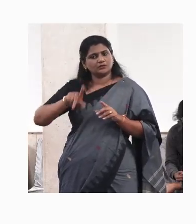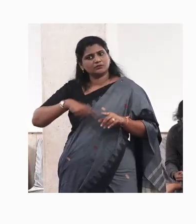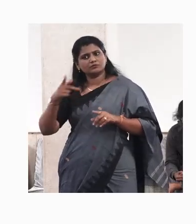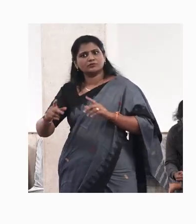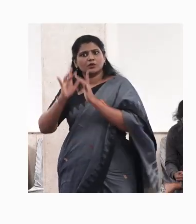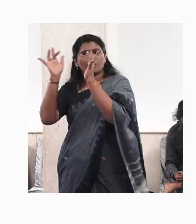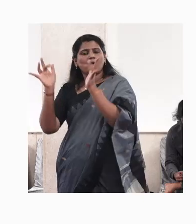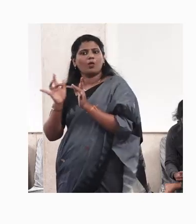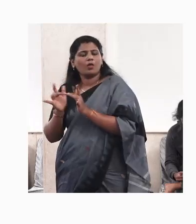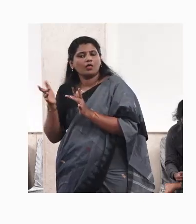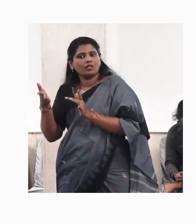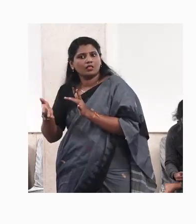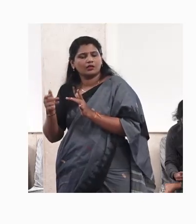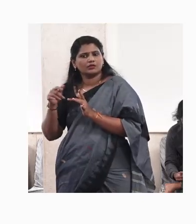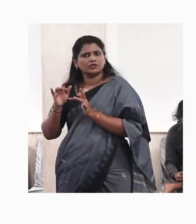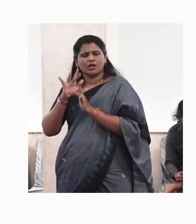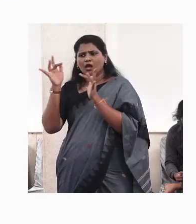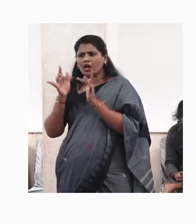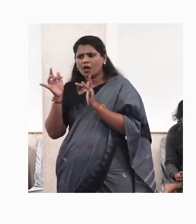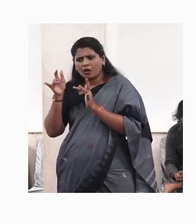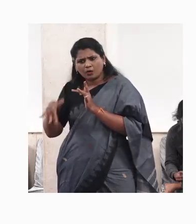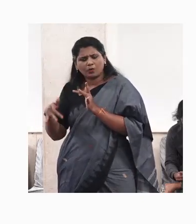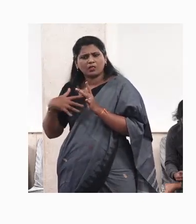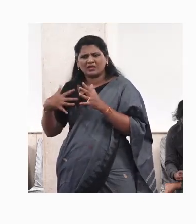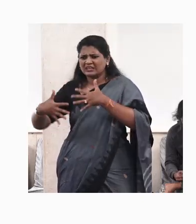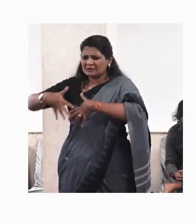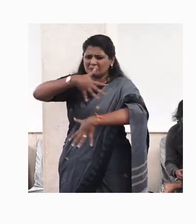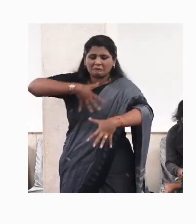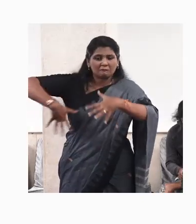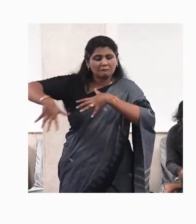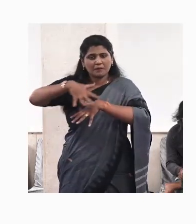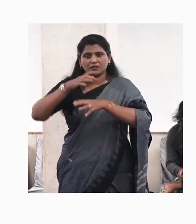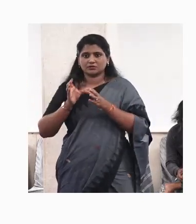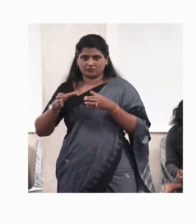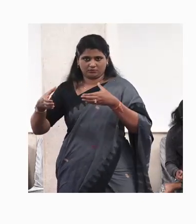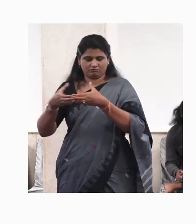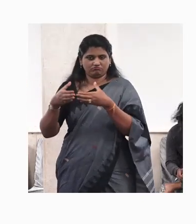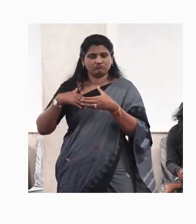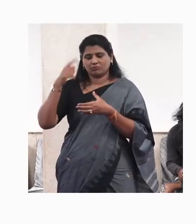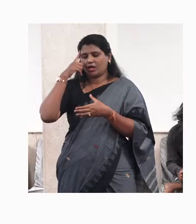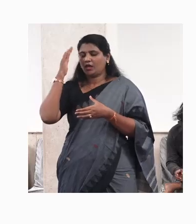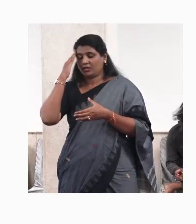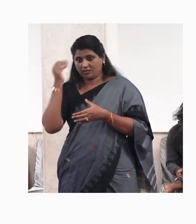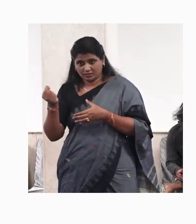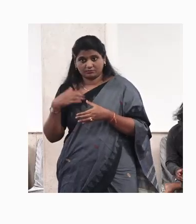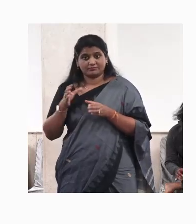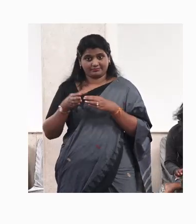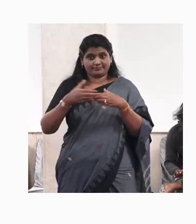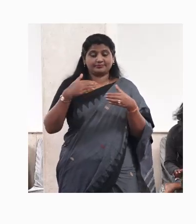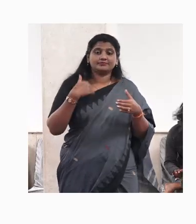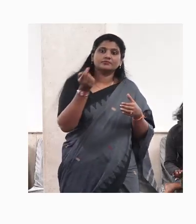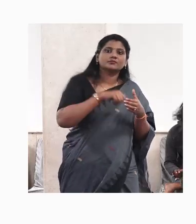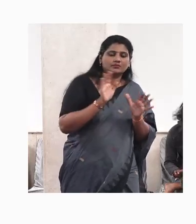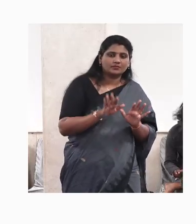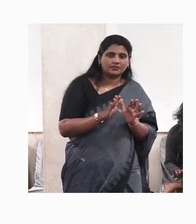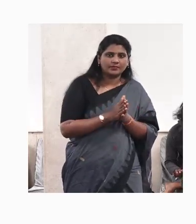them online. Despite this, and despite it being a very mixed group, and in fact, I remember with the group that I was in,